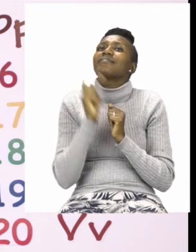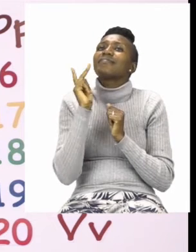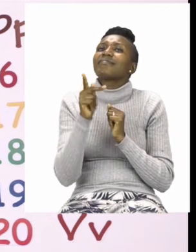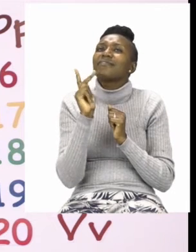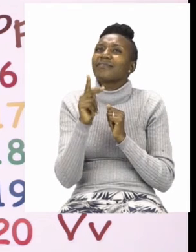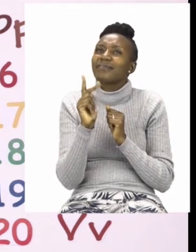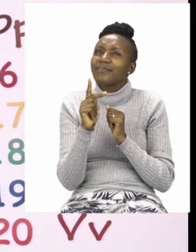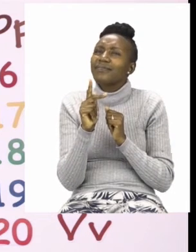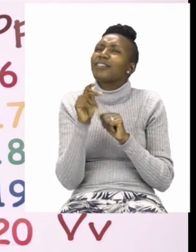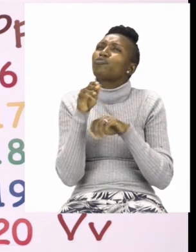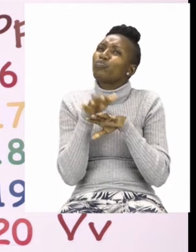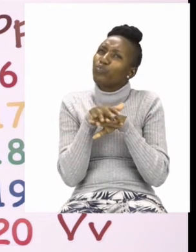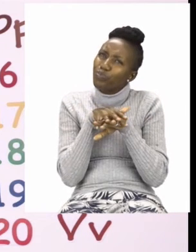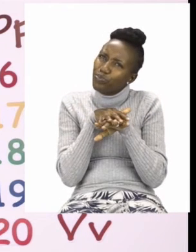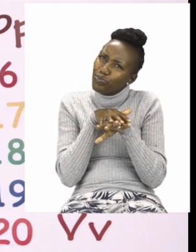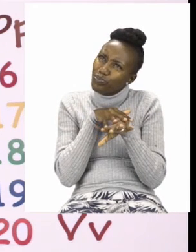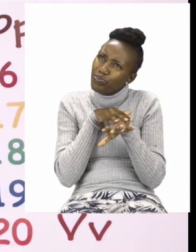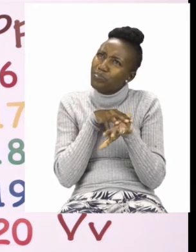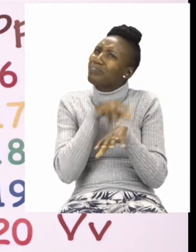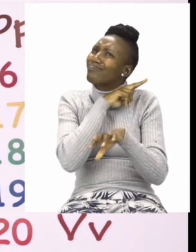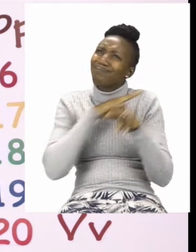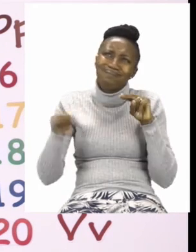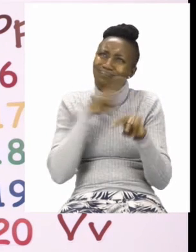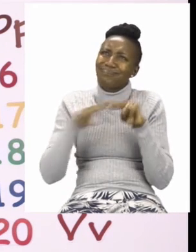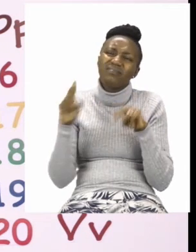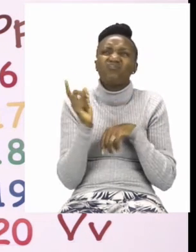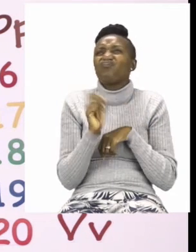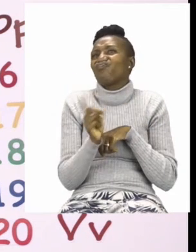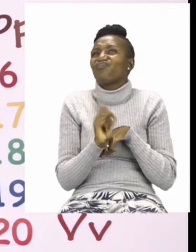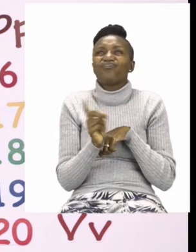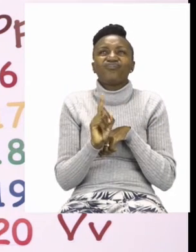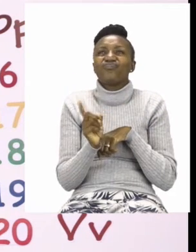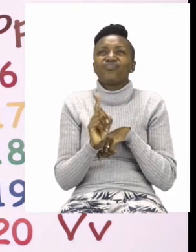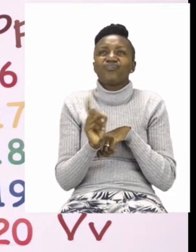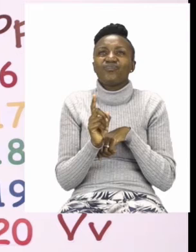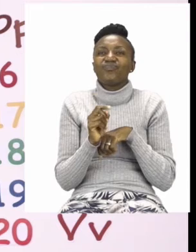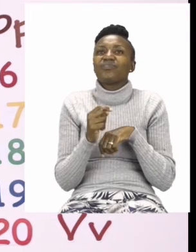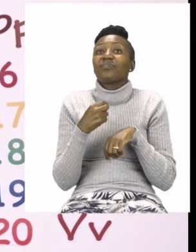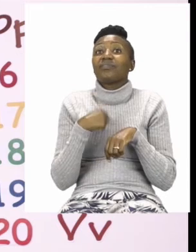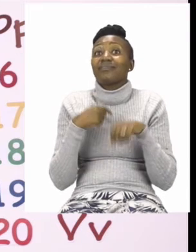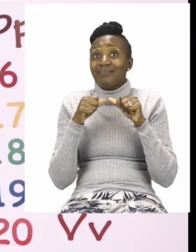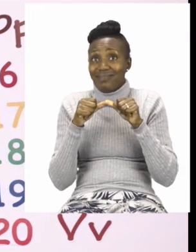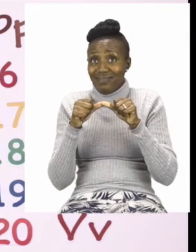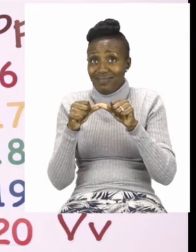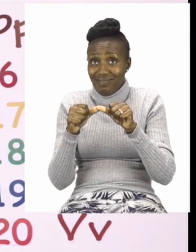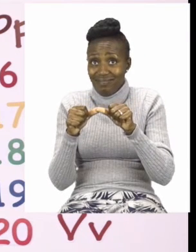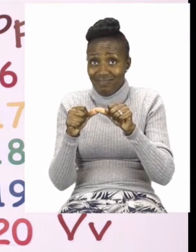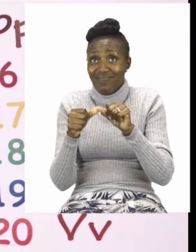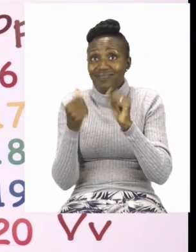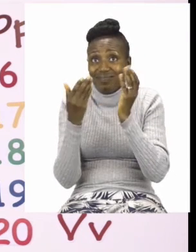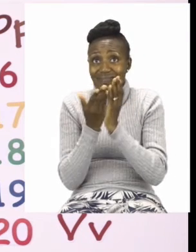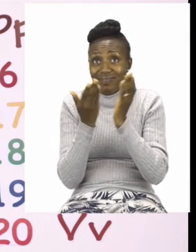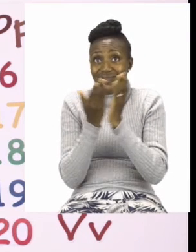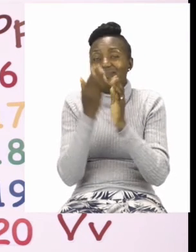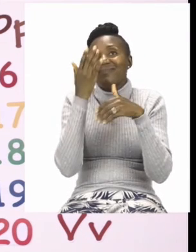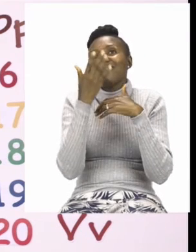your time. You don't need to rush for this one. So I'm going to continue mine and I'm going to make each